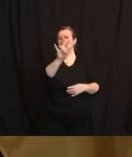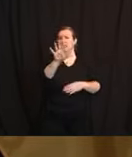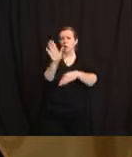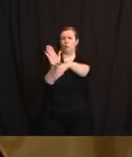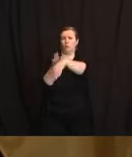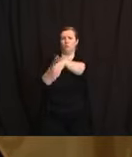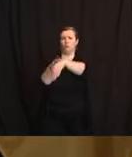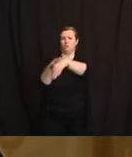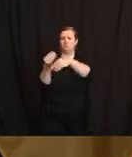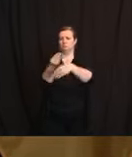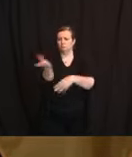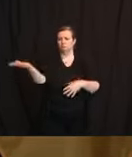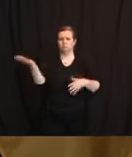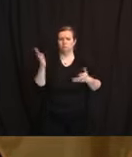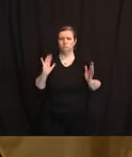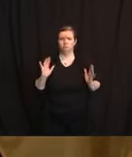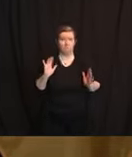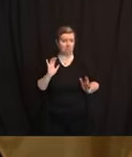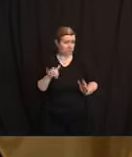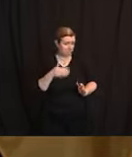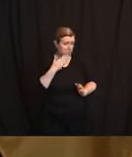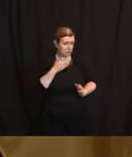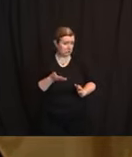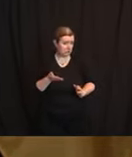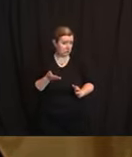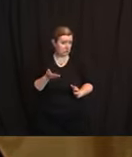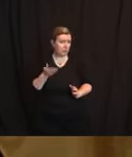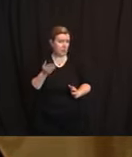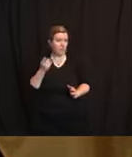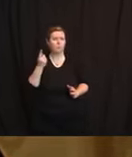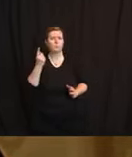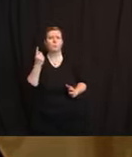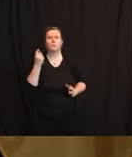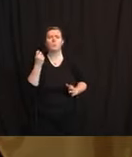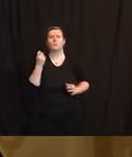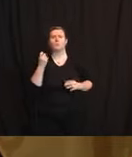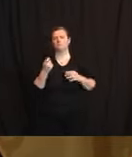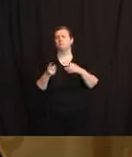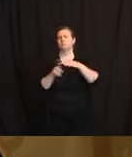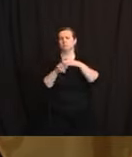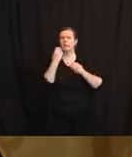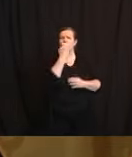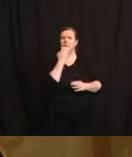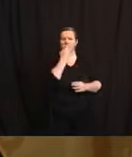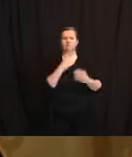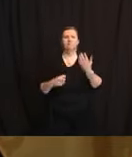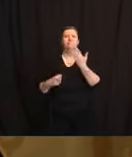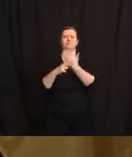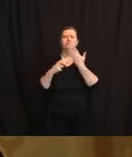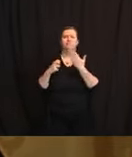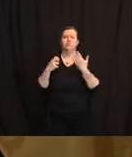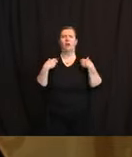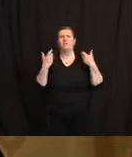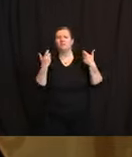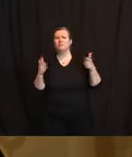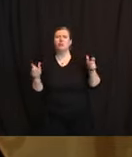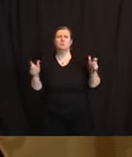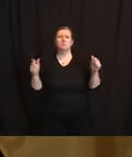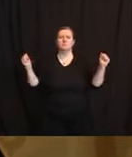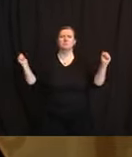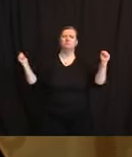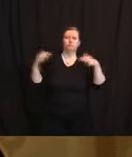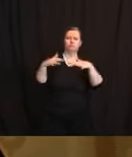is a good thing, and one other incident in Elizabeth where a subject was cited for hosting a large gathering. And Governor,